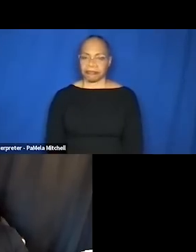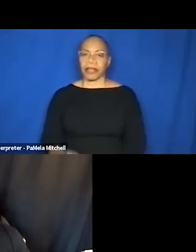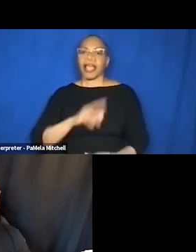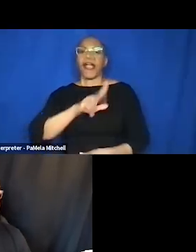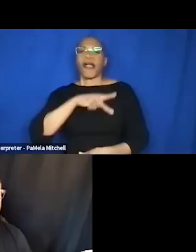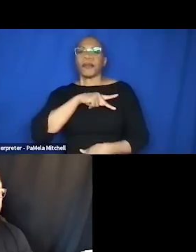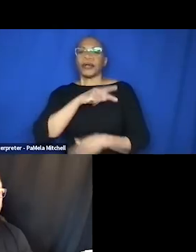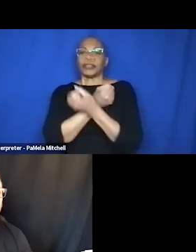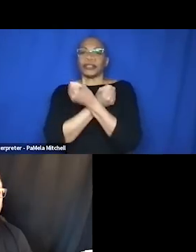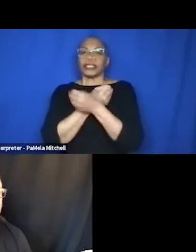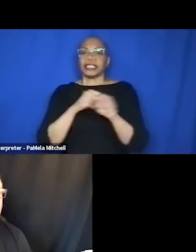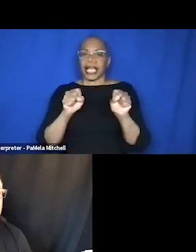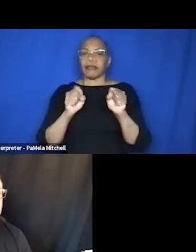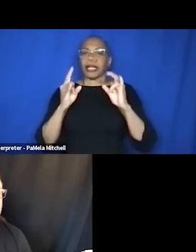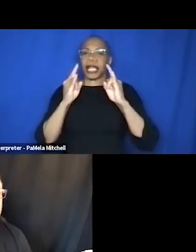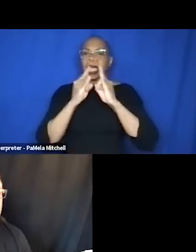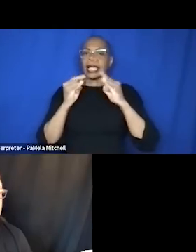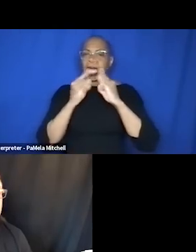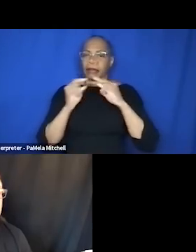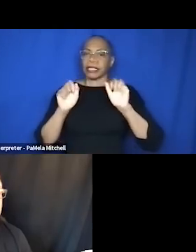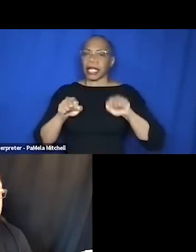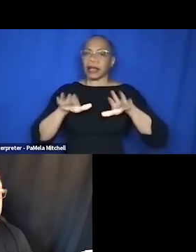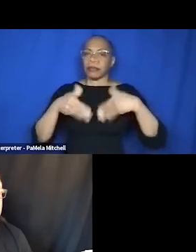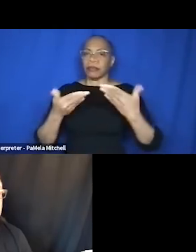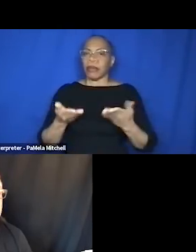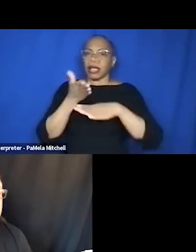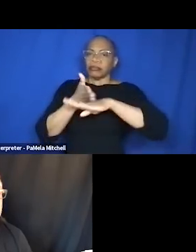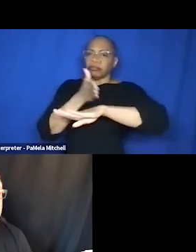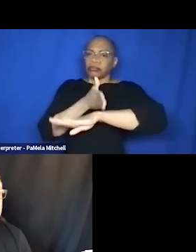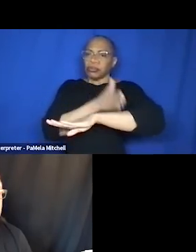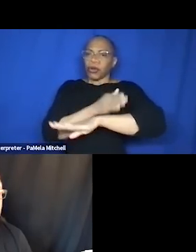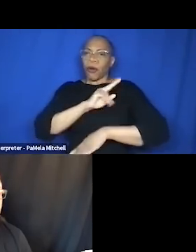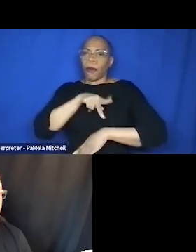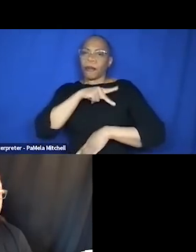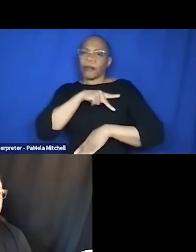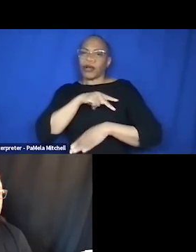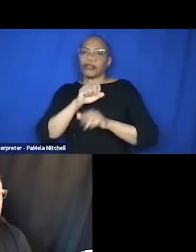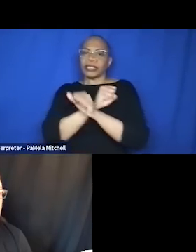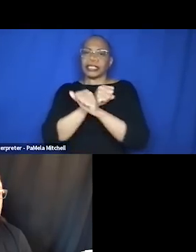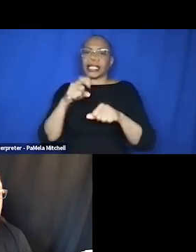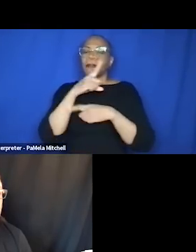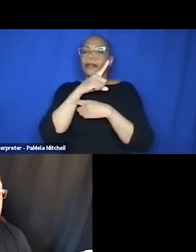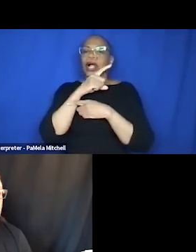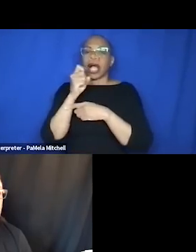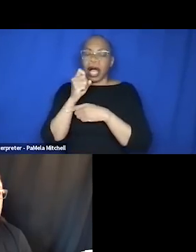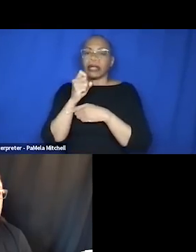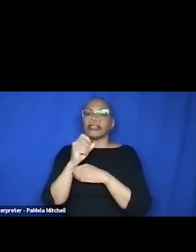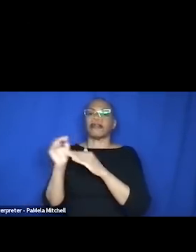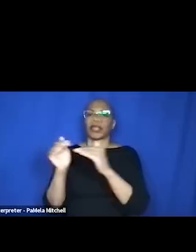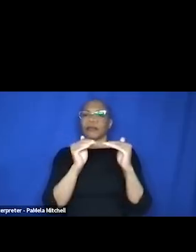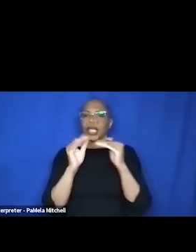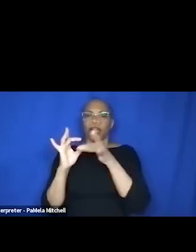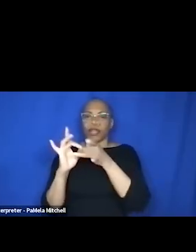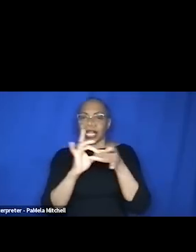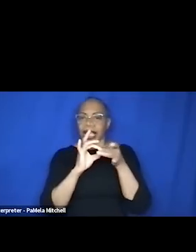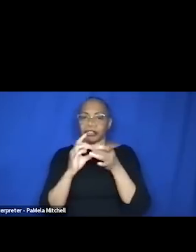safety, encampments can provide some improved personal safety because of the peer relationships and community that we talked about. So because